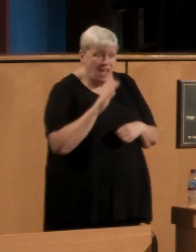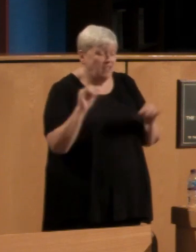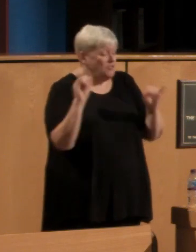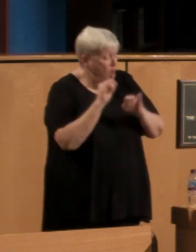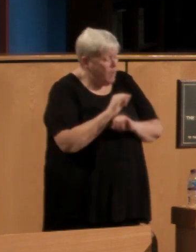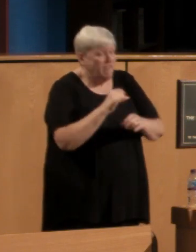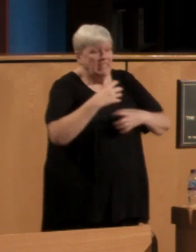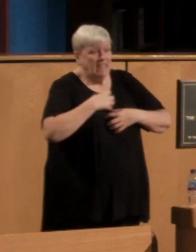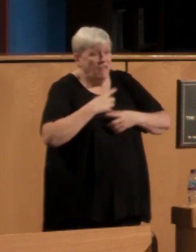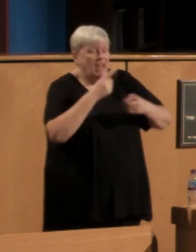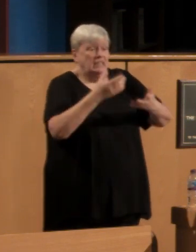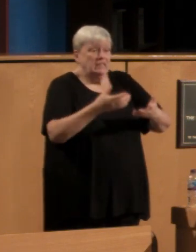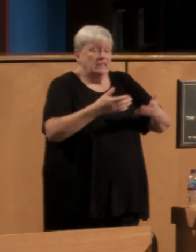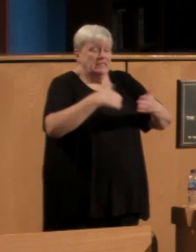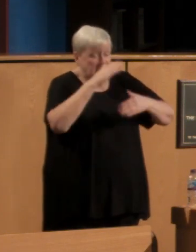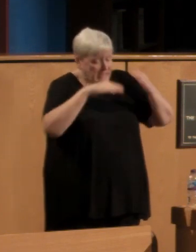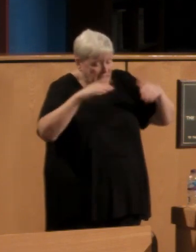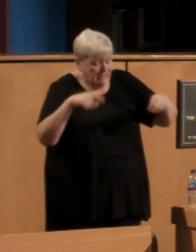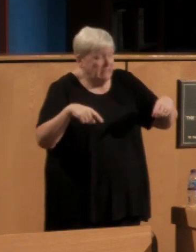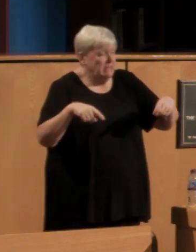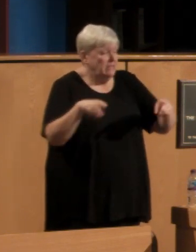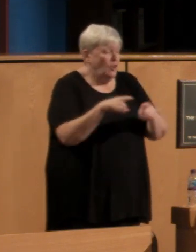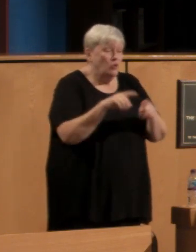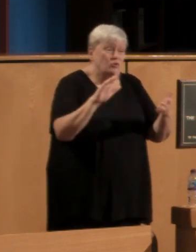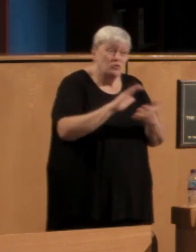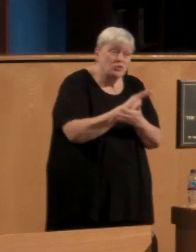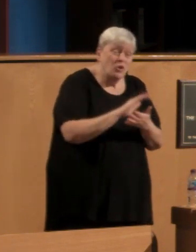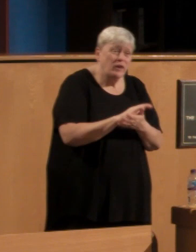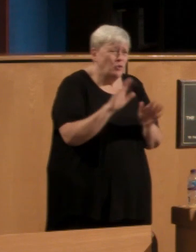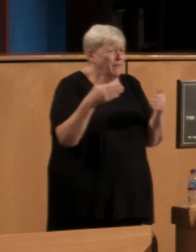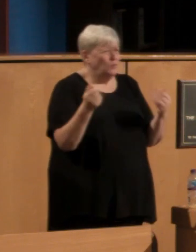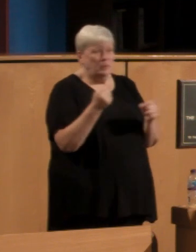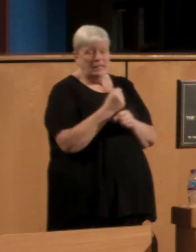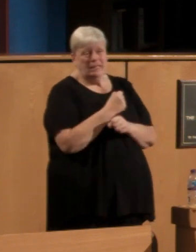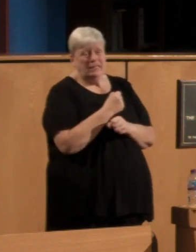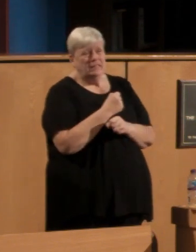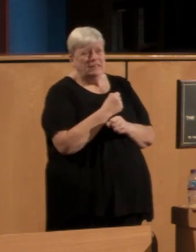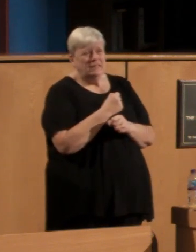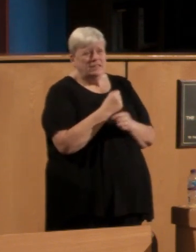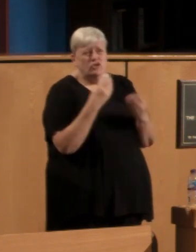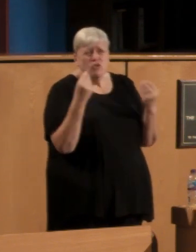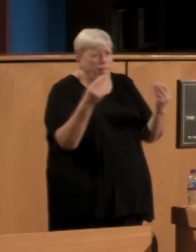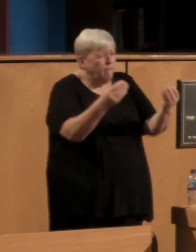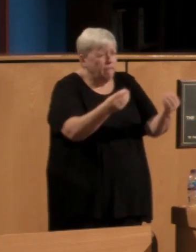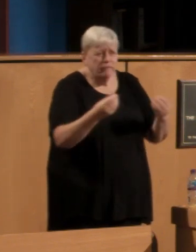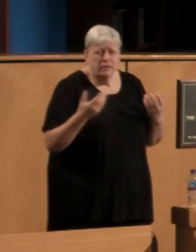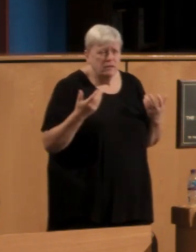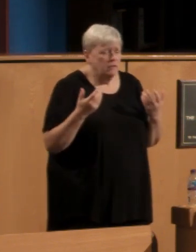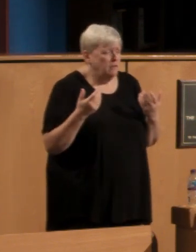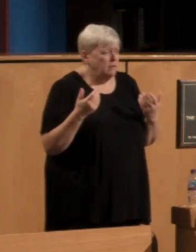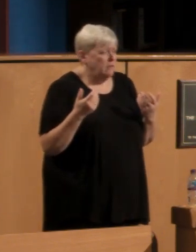very terrified, and also still experience joy. And that joy doesn't have to be just soft joy or